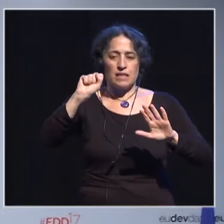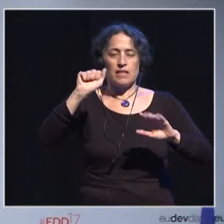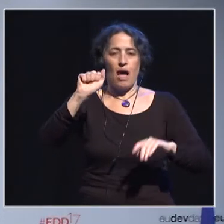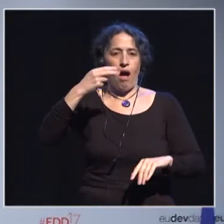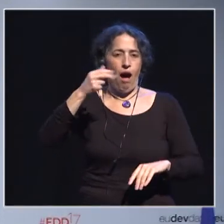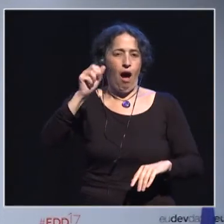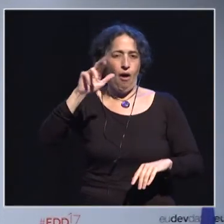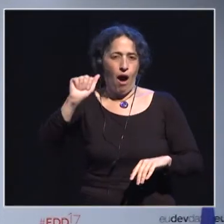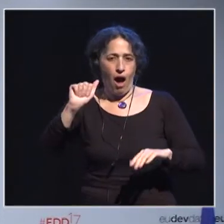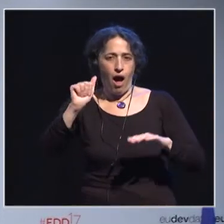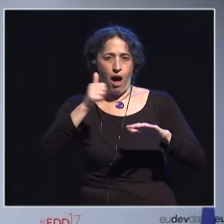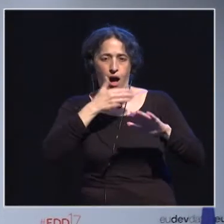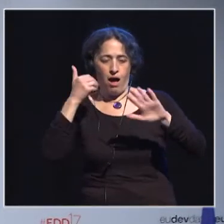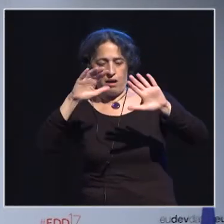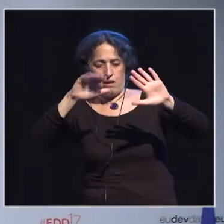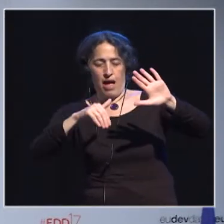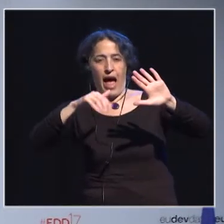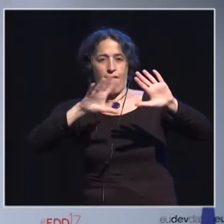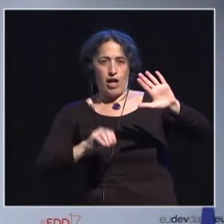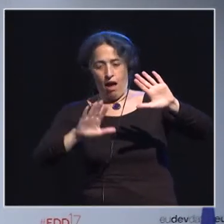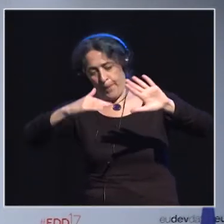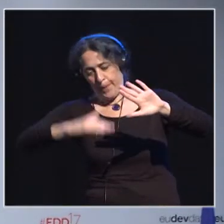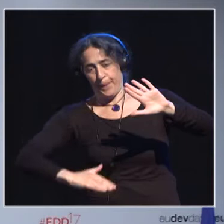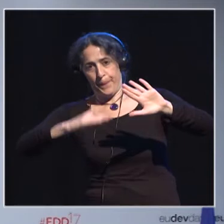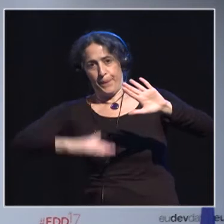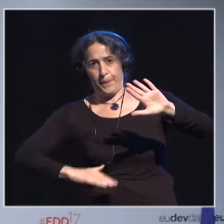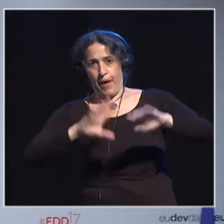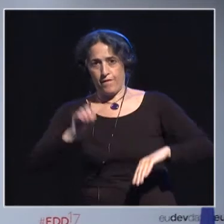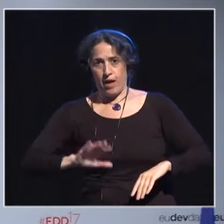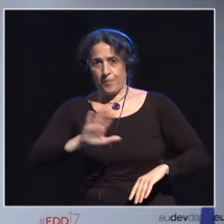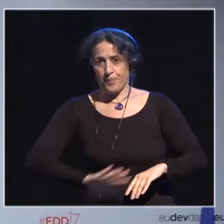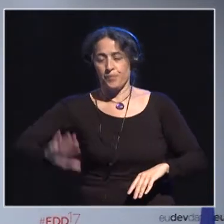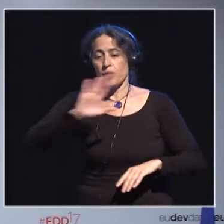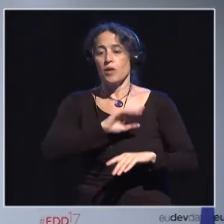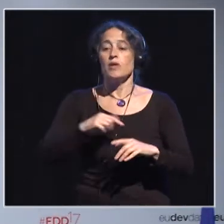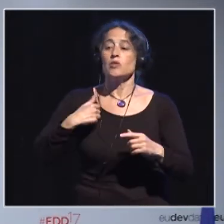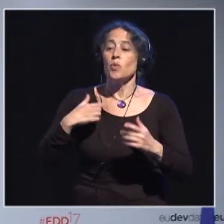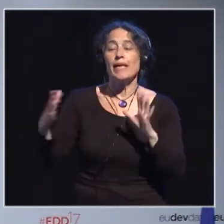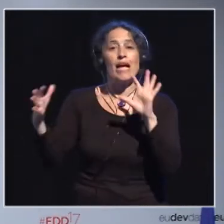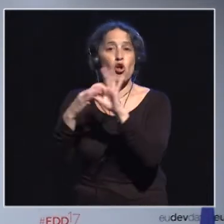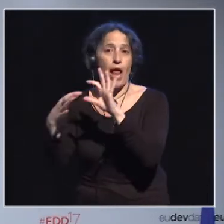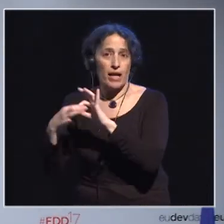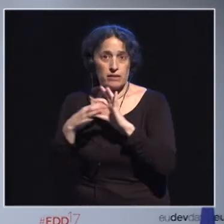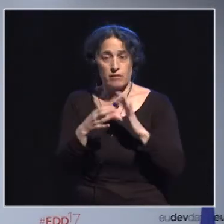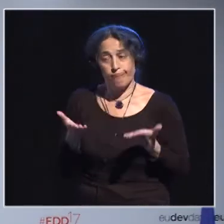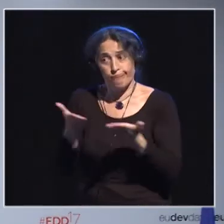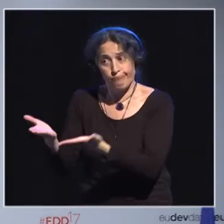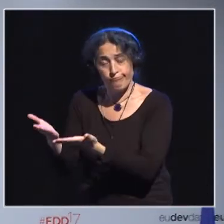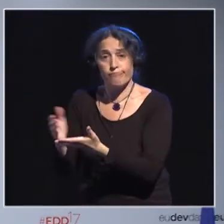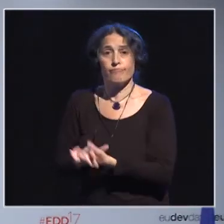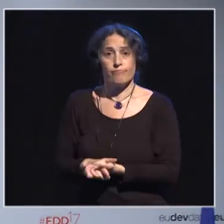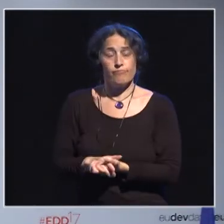others. We provide connectivity to people, and we can